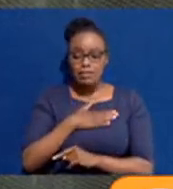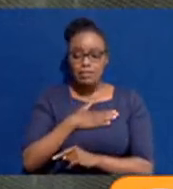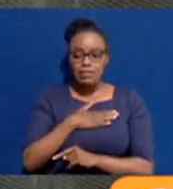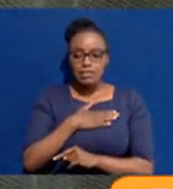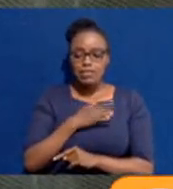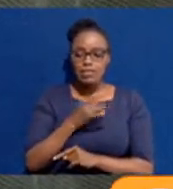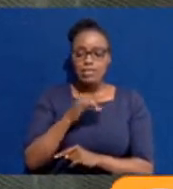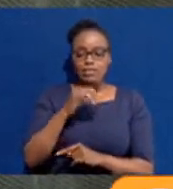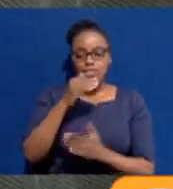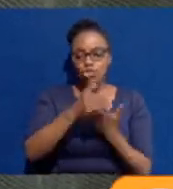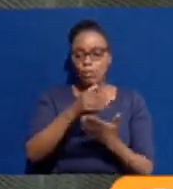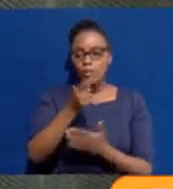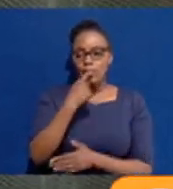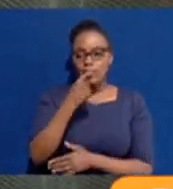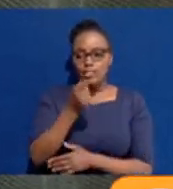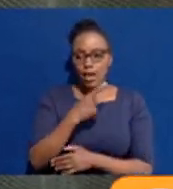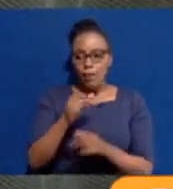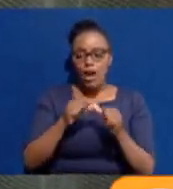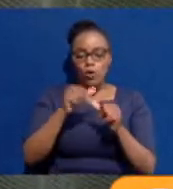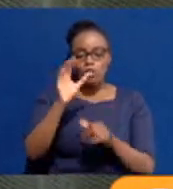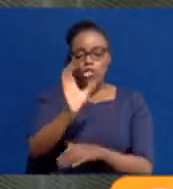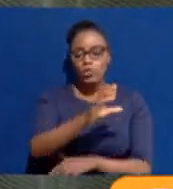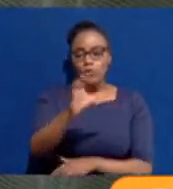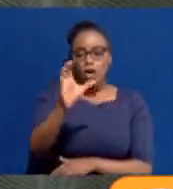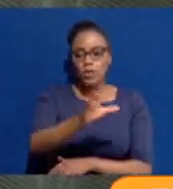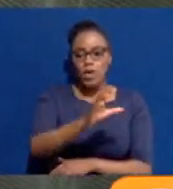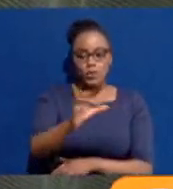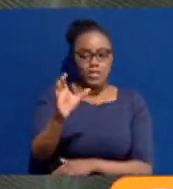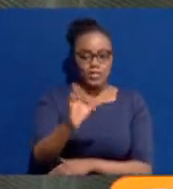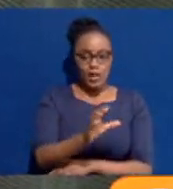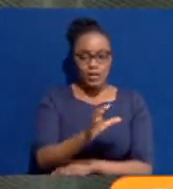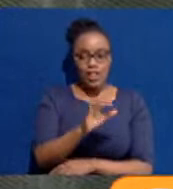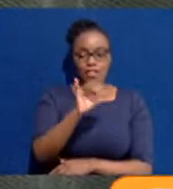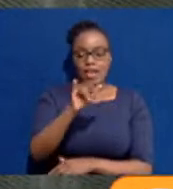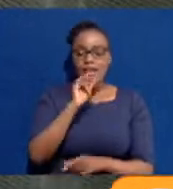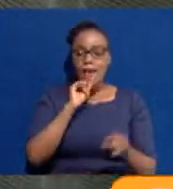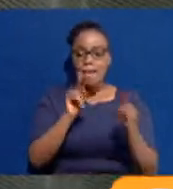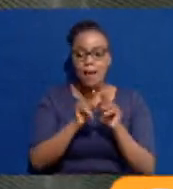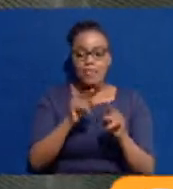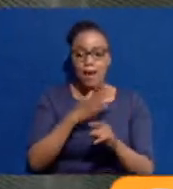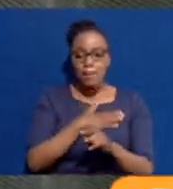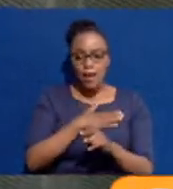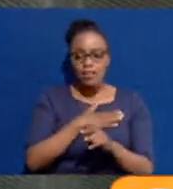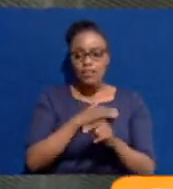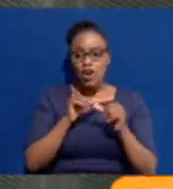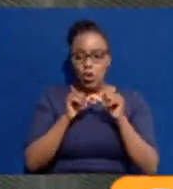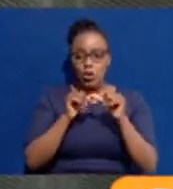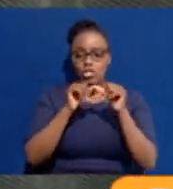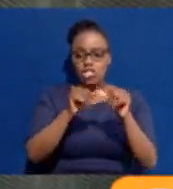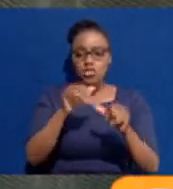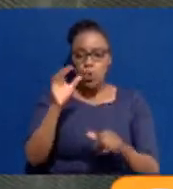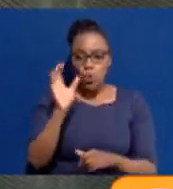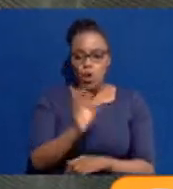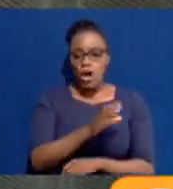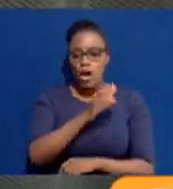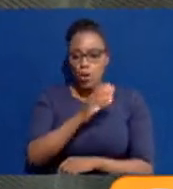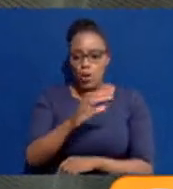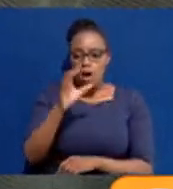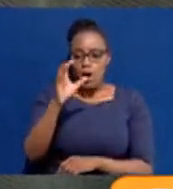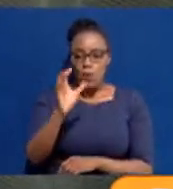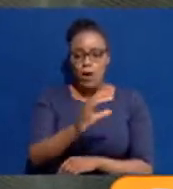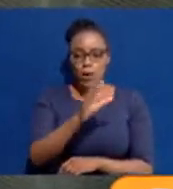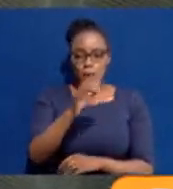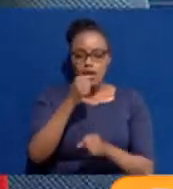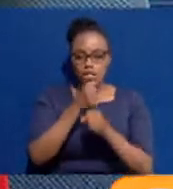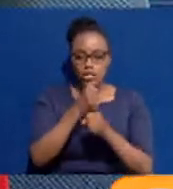hii dawa hawezi kunywa pombe, na ile ndugu yangu alipenda pombe sana ndio mpaka akaacha